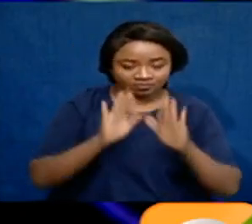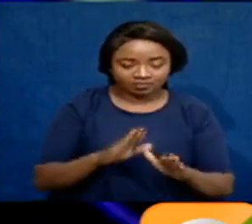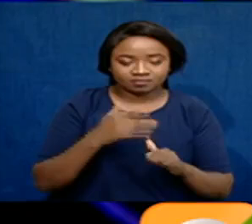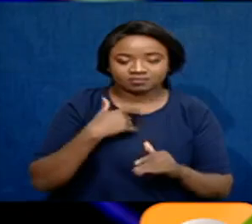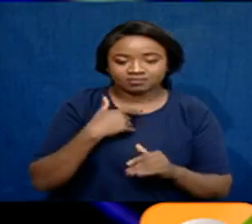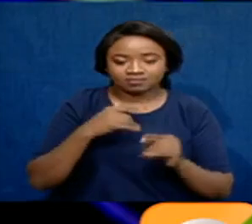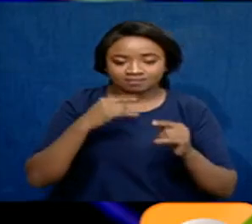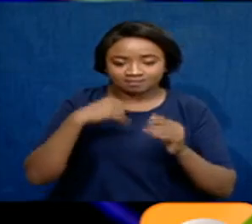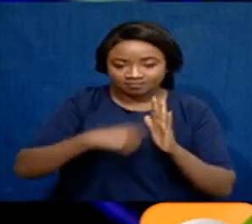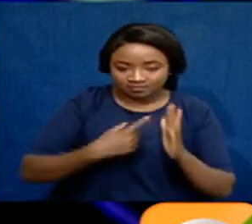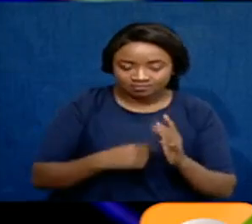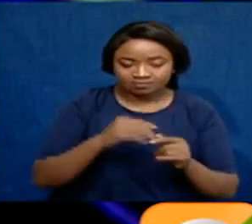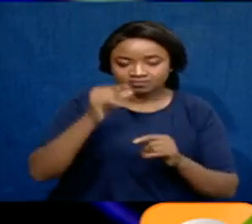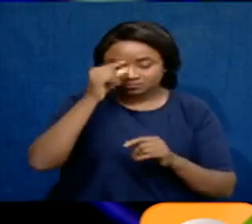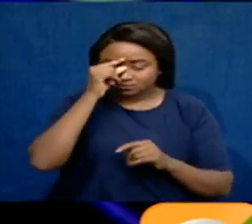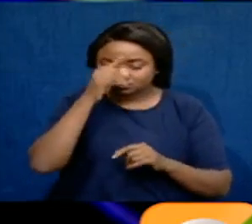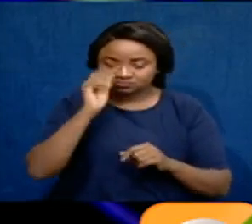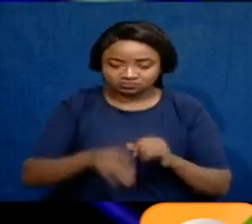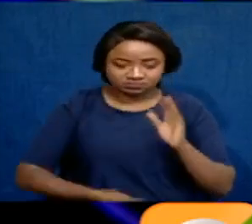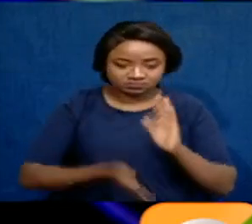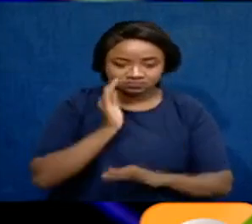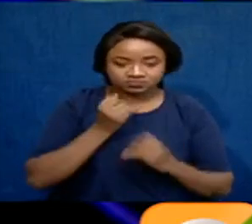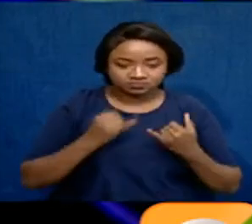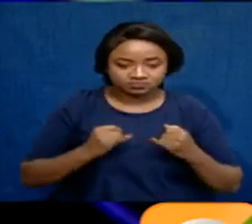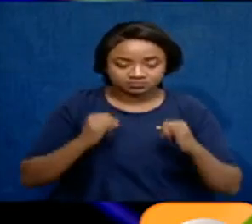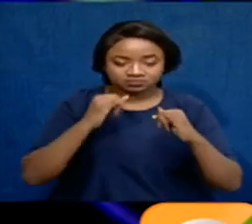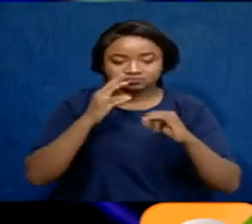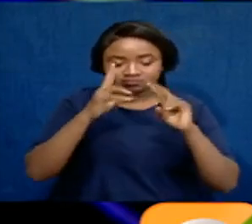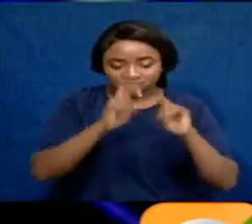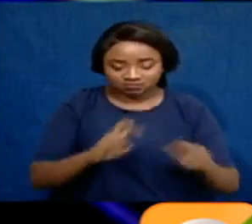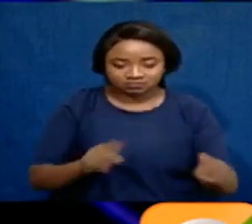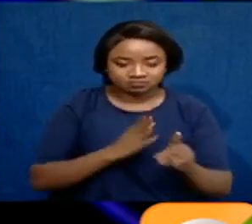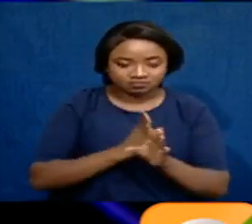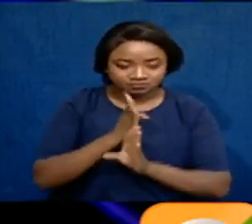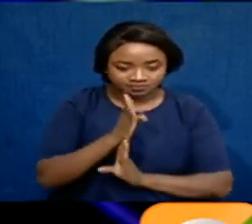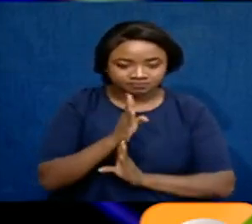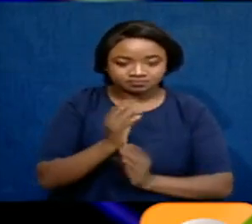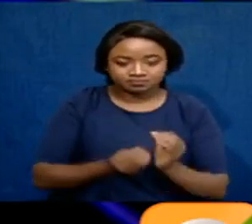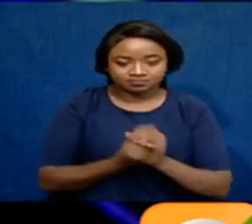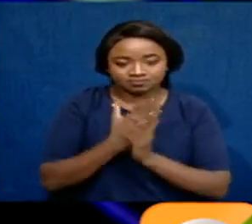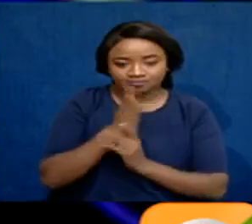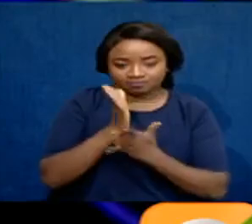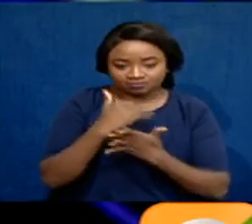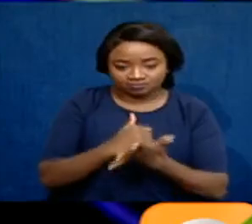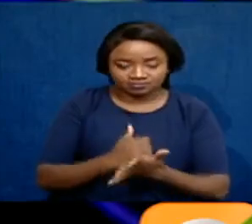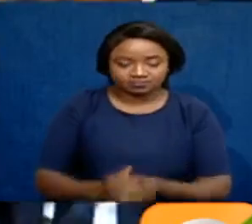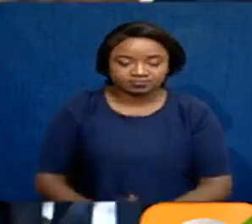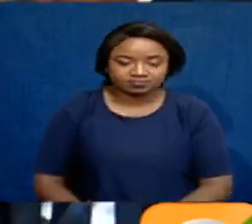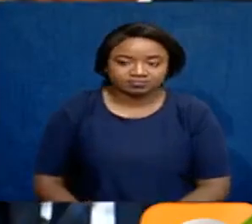industry and government to accelerate the translation of research output into key growth sectors.